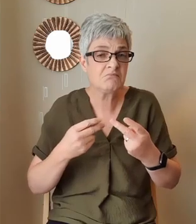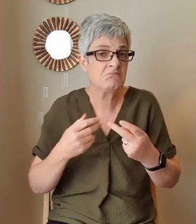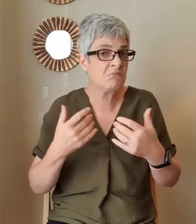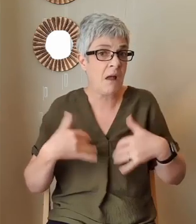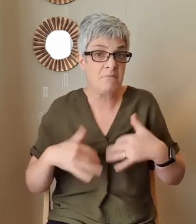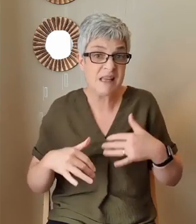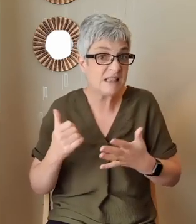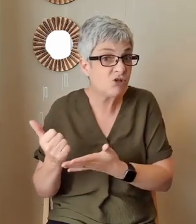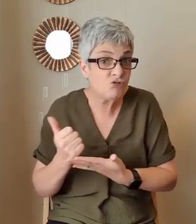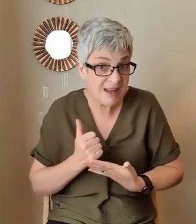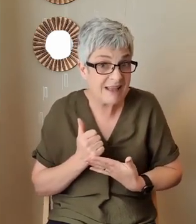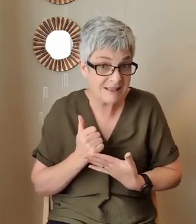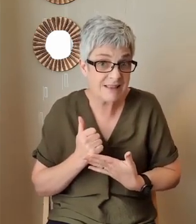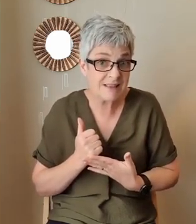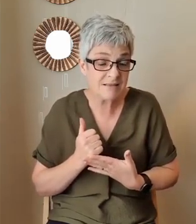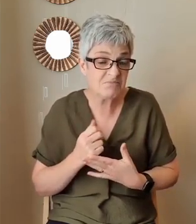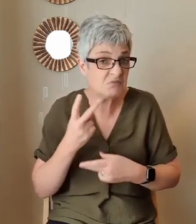them.